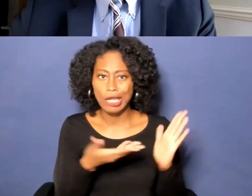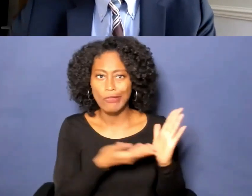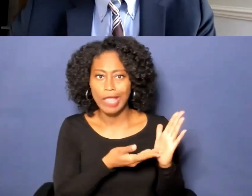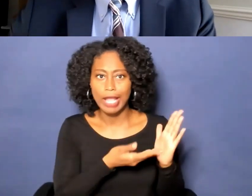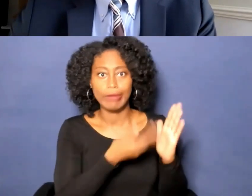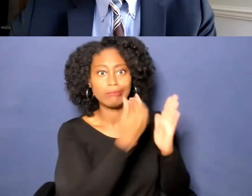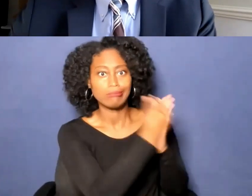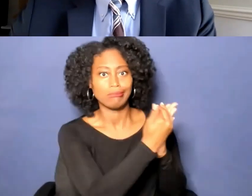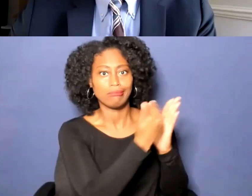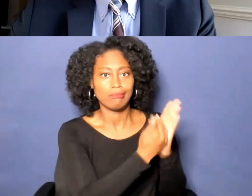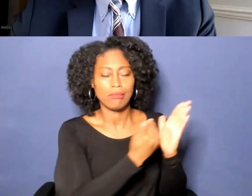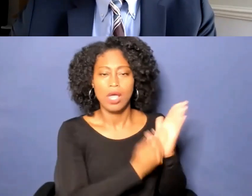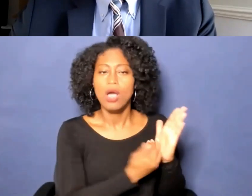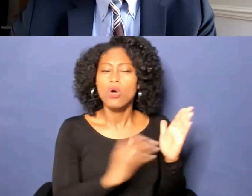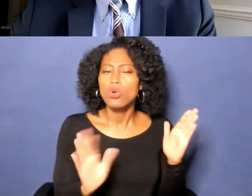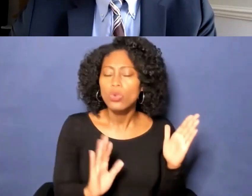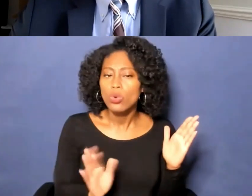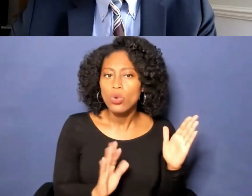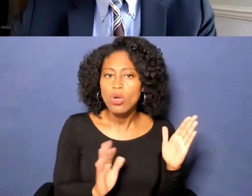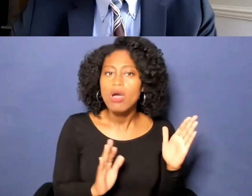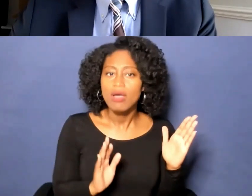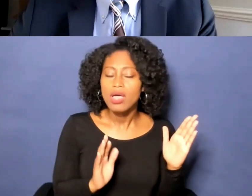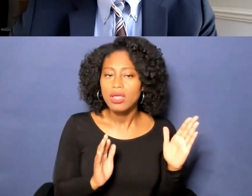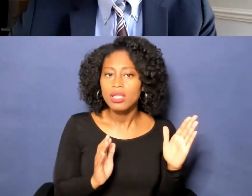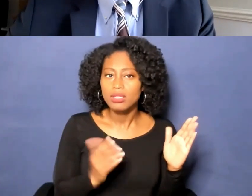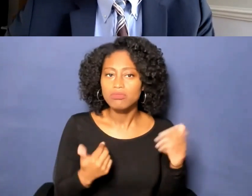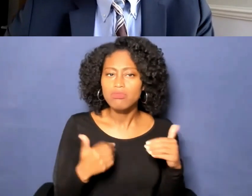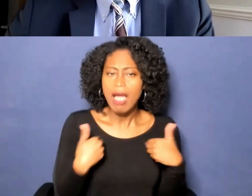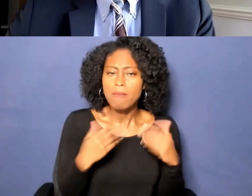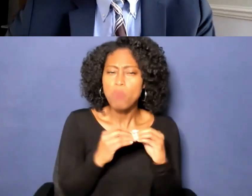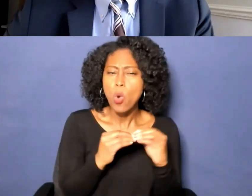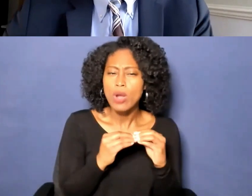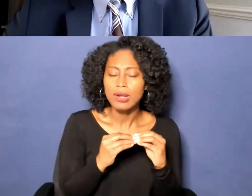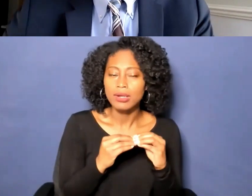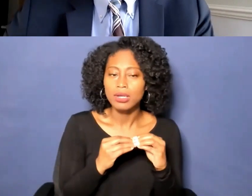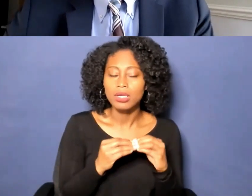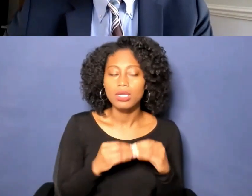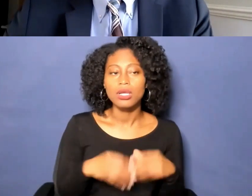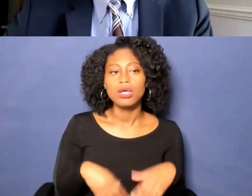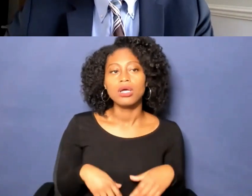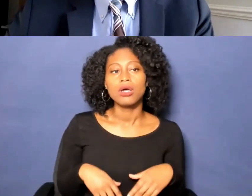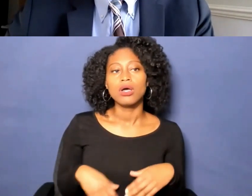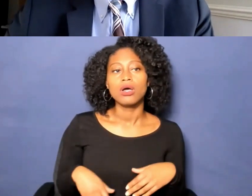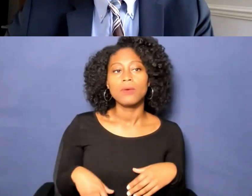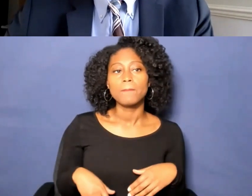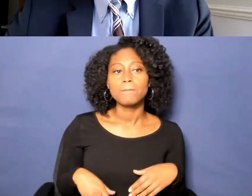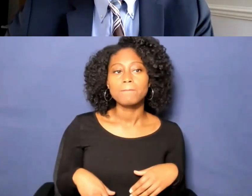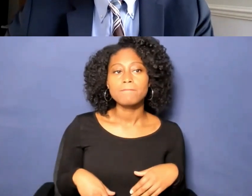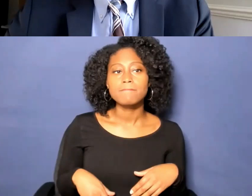question posted about the use of some